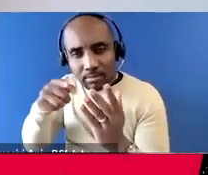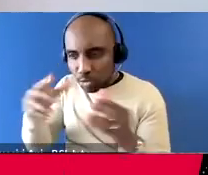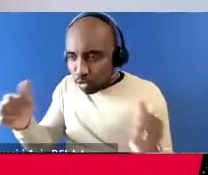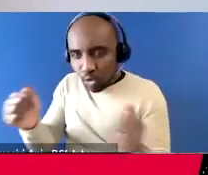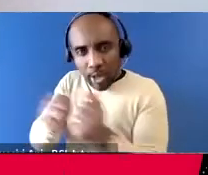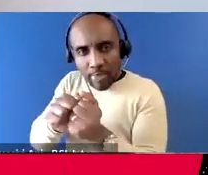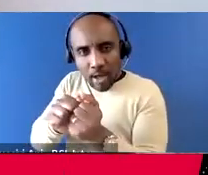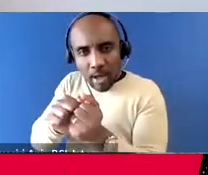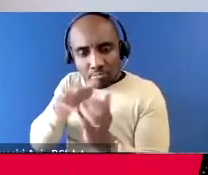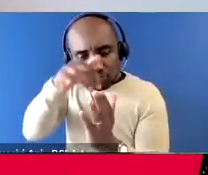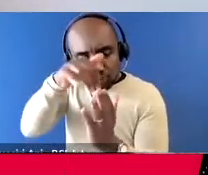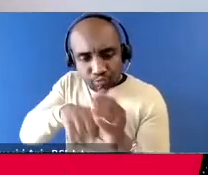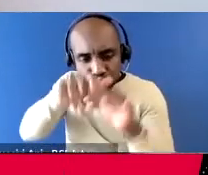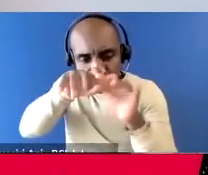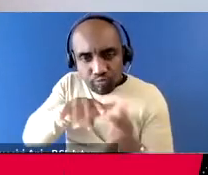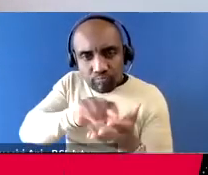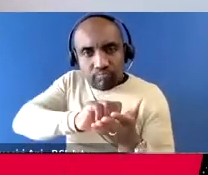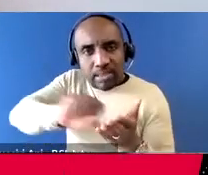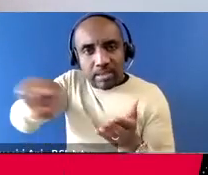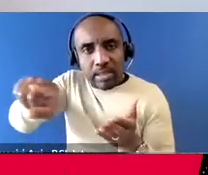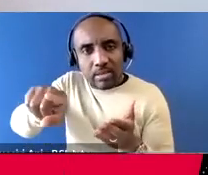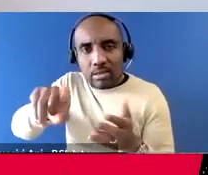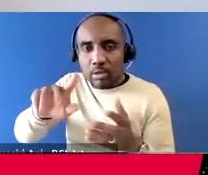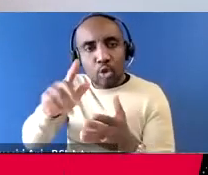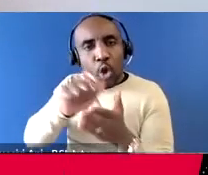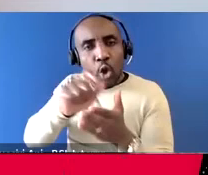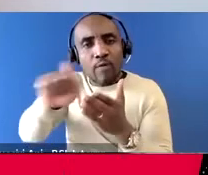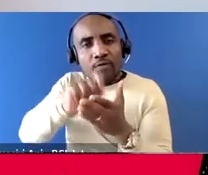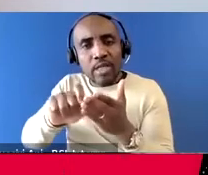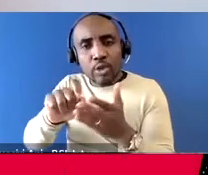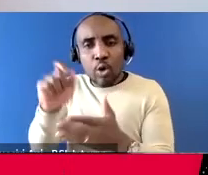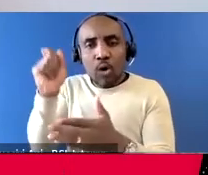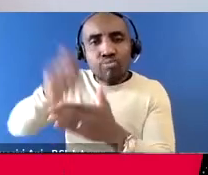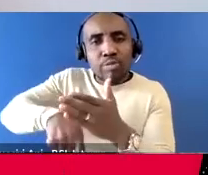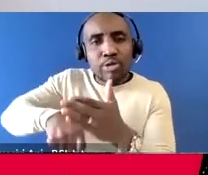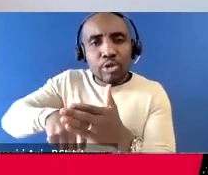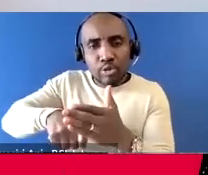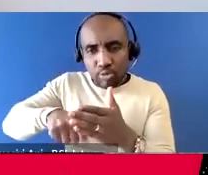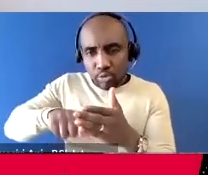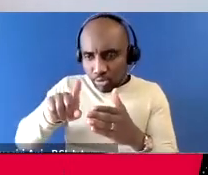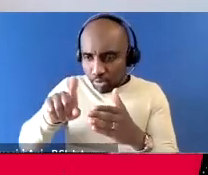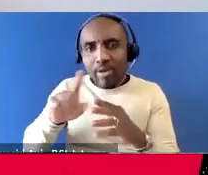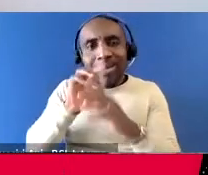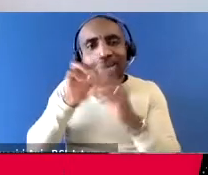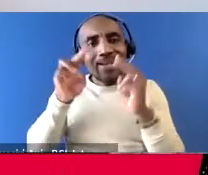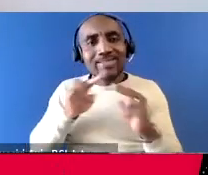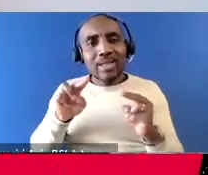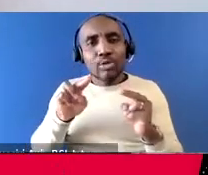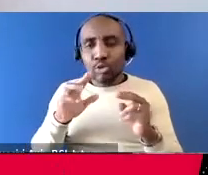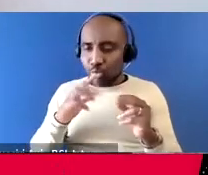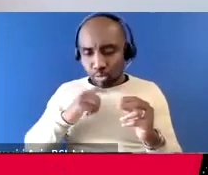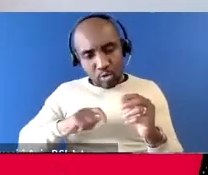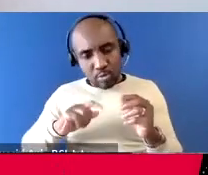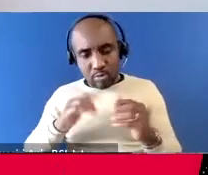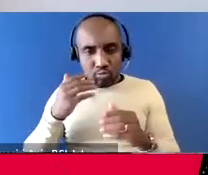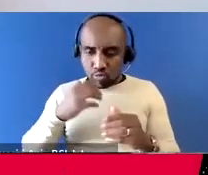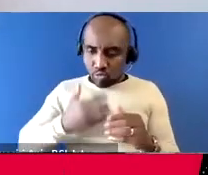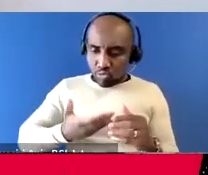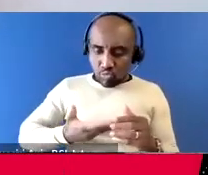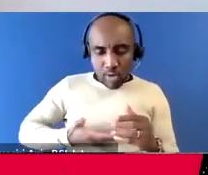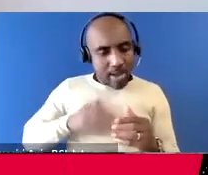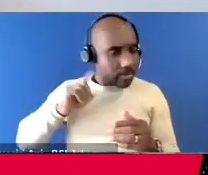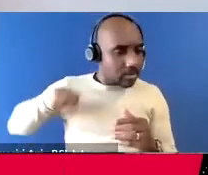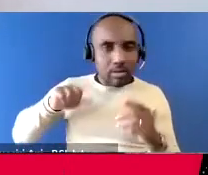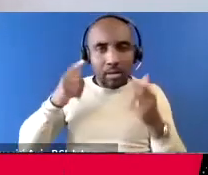the European responsibility of the officials and the executives of arms